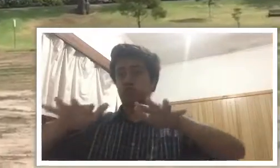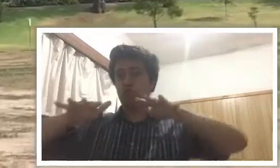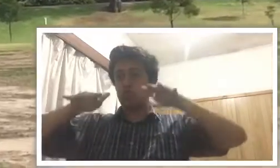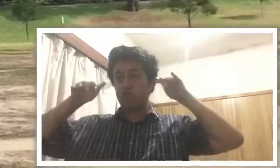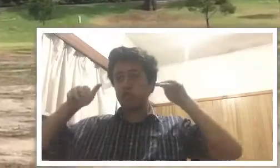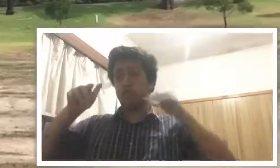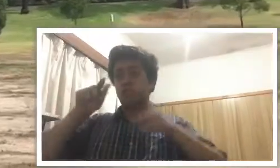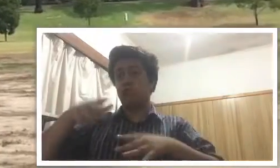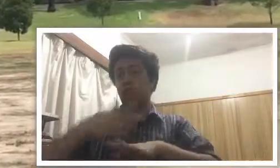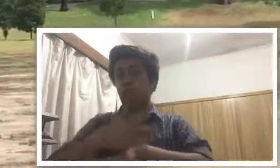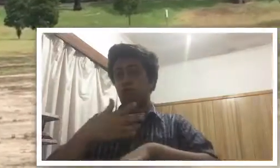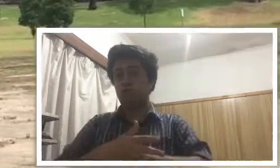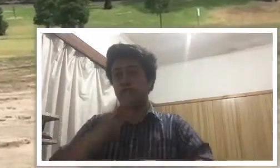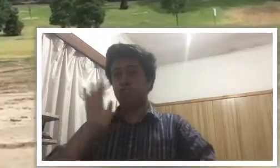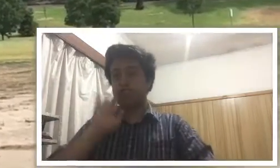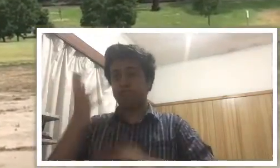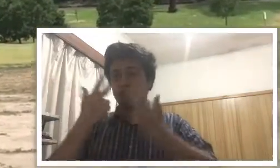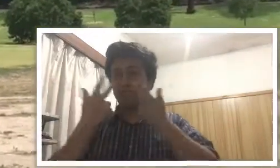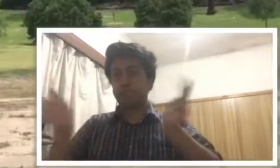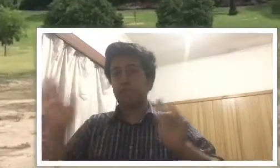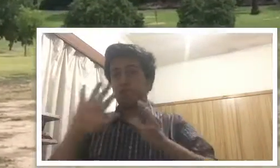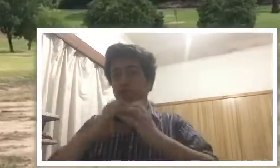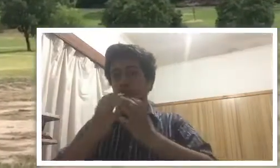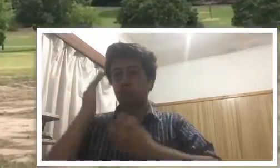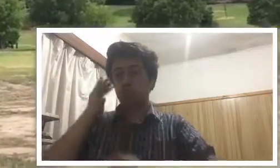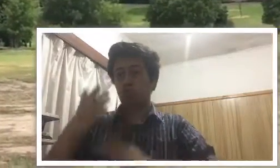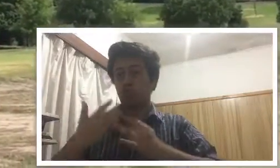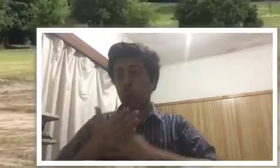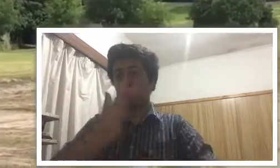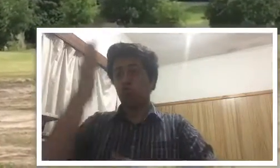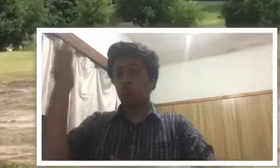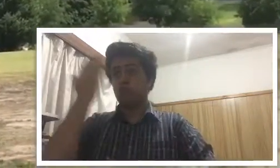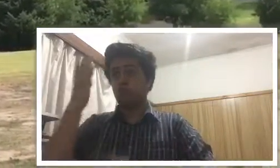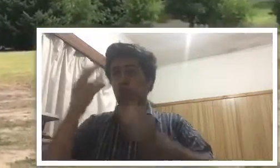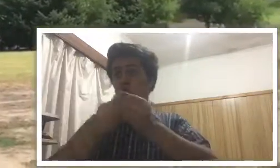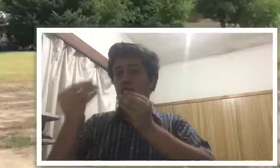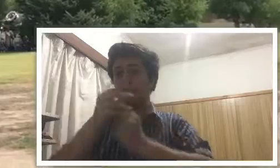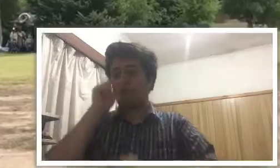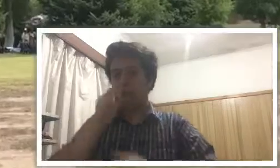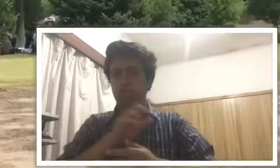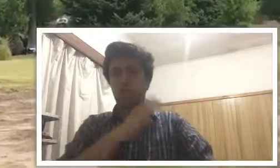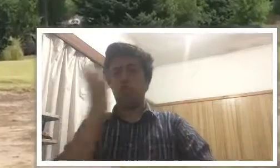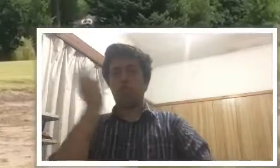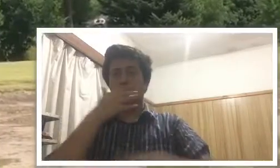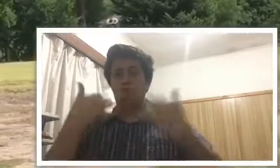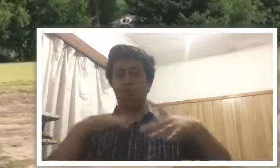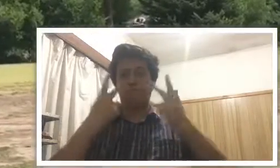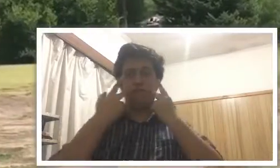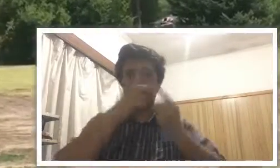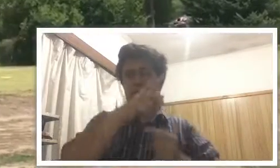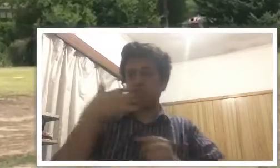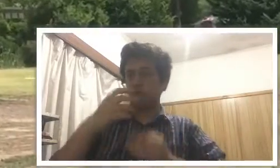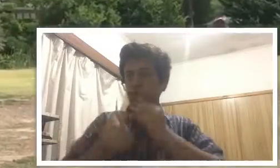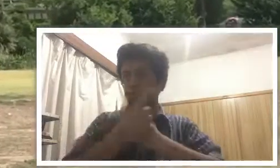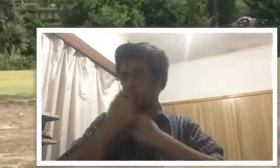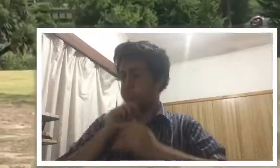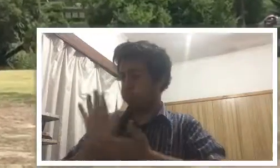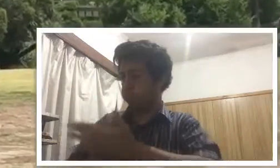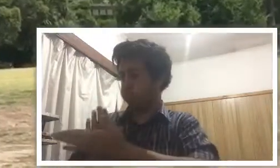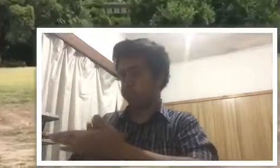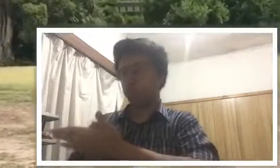tests, and oral presentations on the part of the students. Thanks to the assessing of student